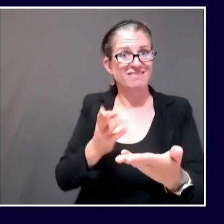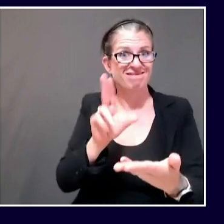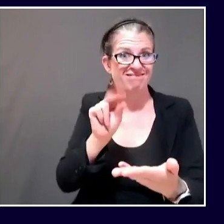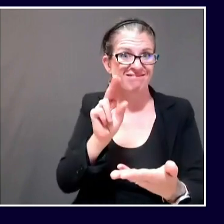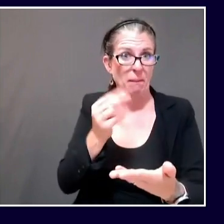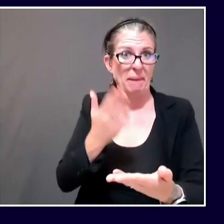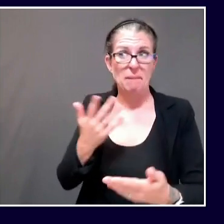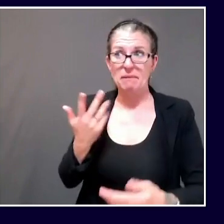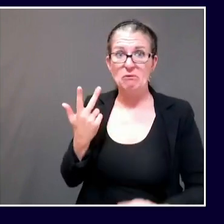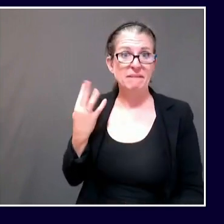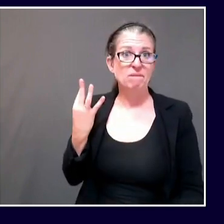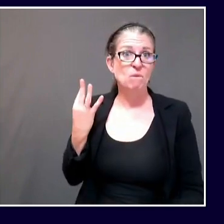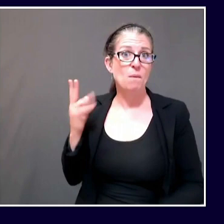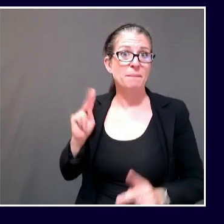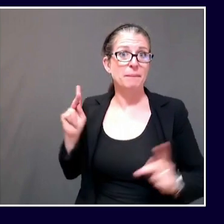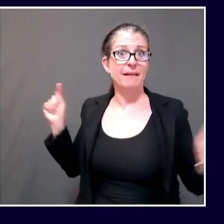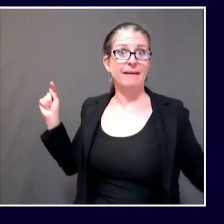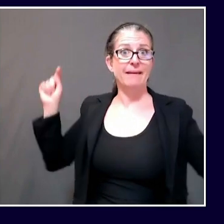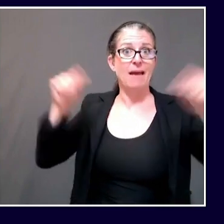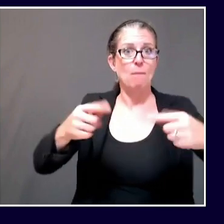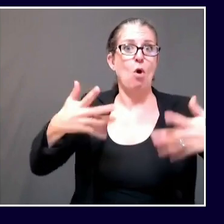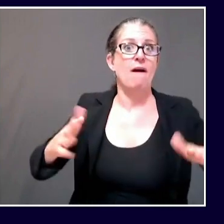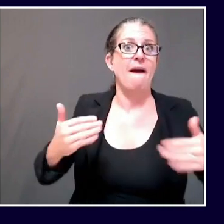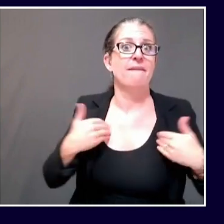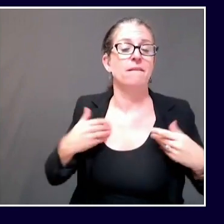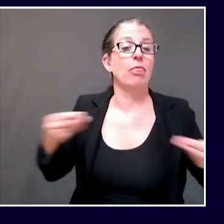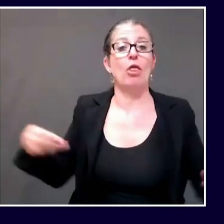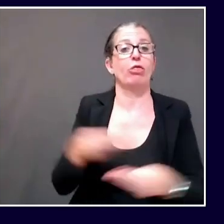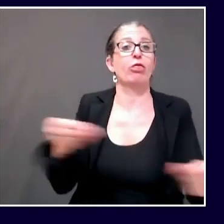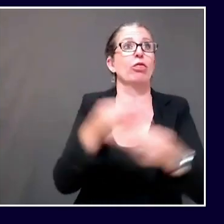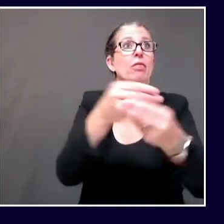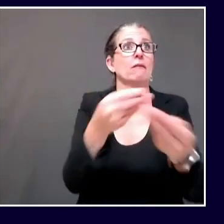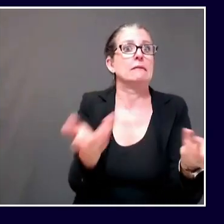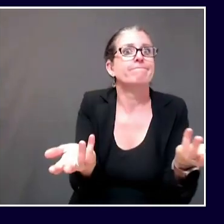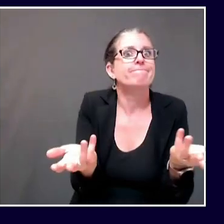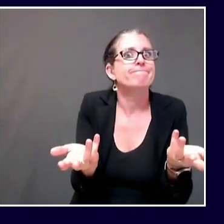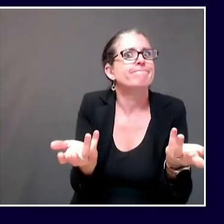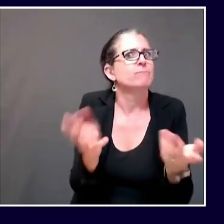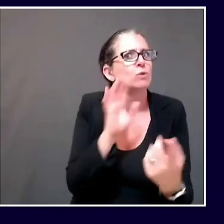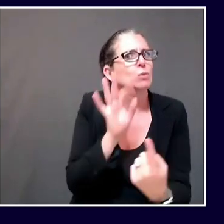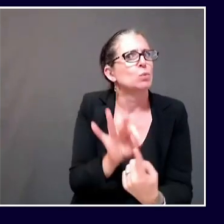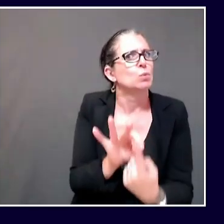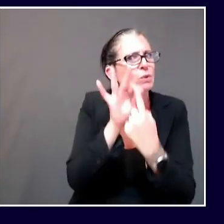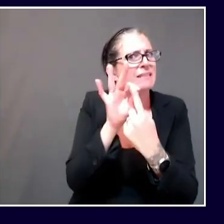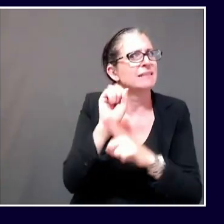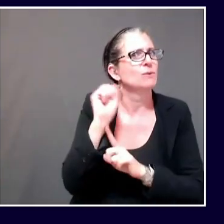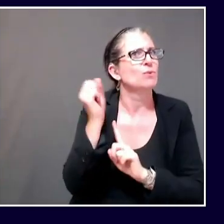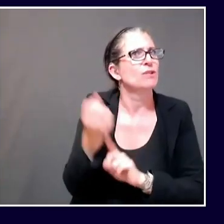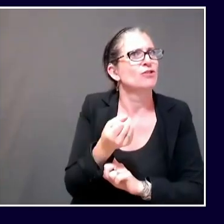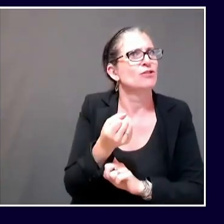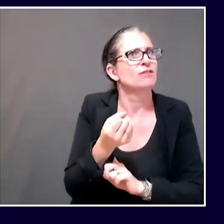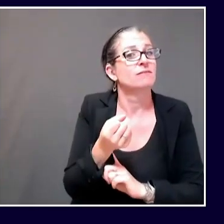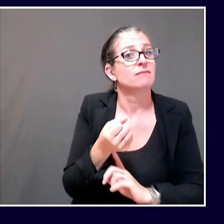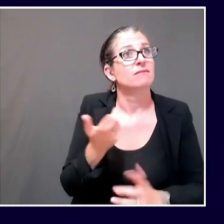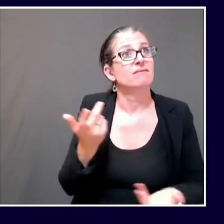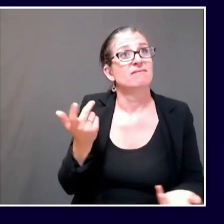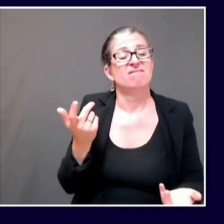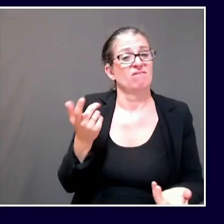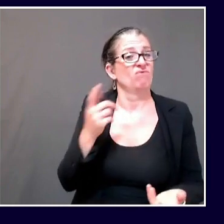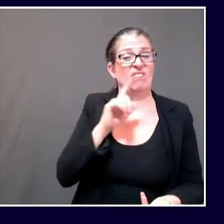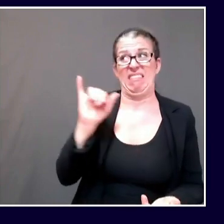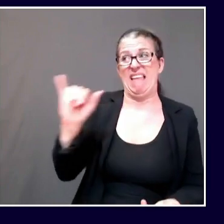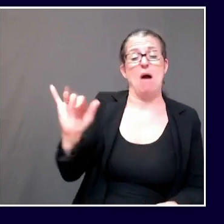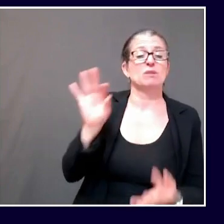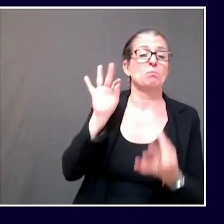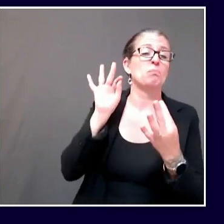more cases. It can spiral. That's what concerns me right now, that 80 plus cases could keep growing and growing